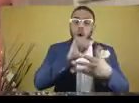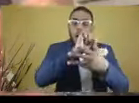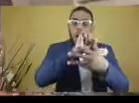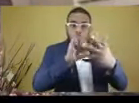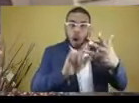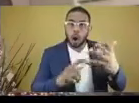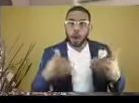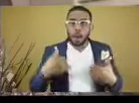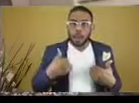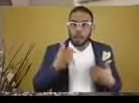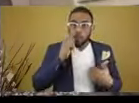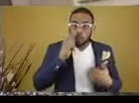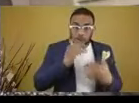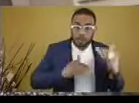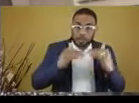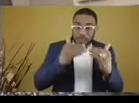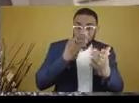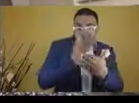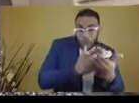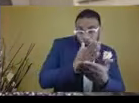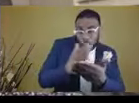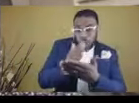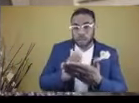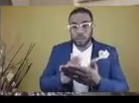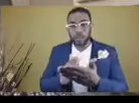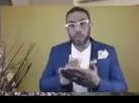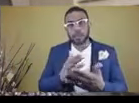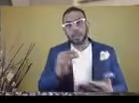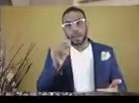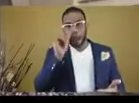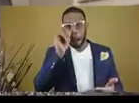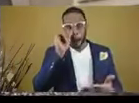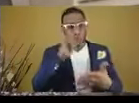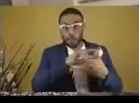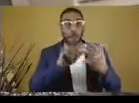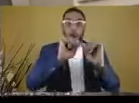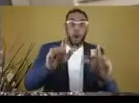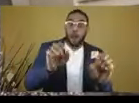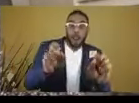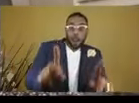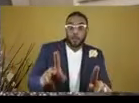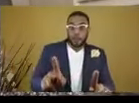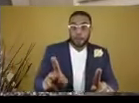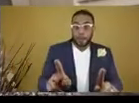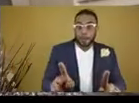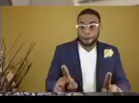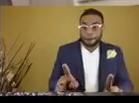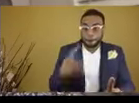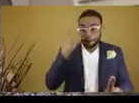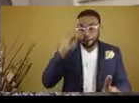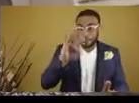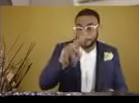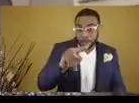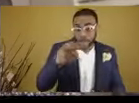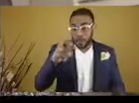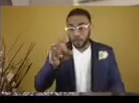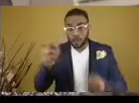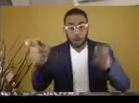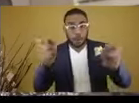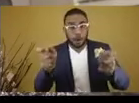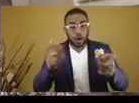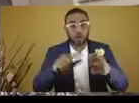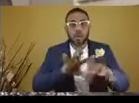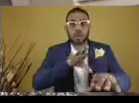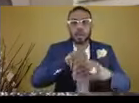have racial justice elements. And these are all opportunities for the Biden-Harris administration to get it